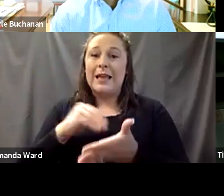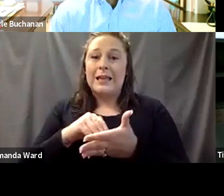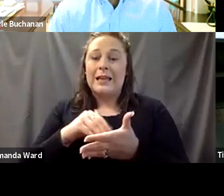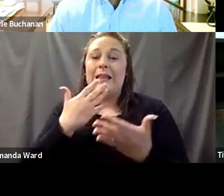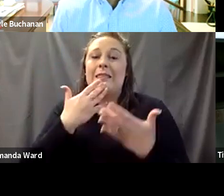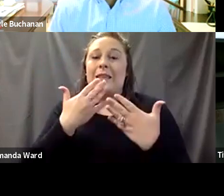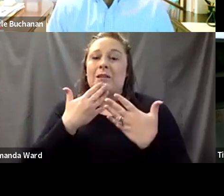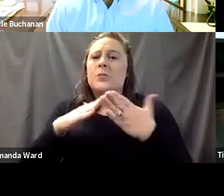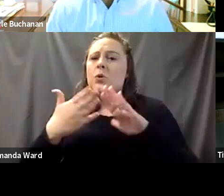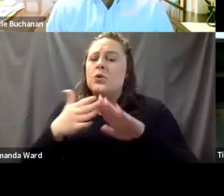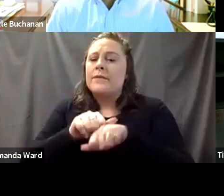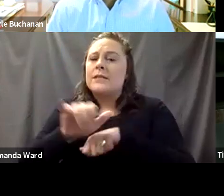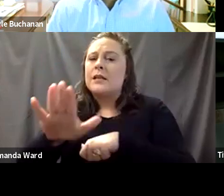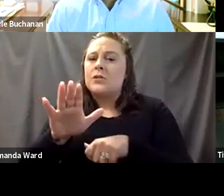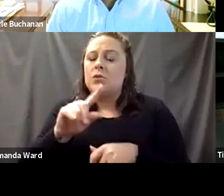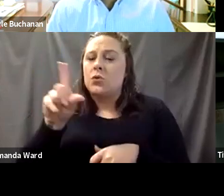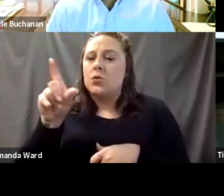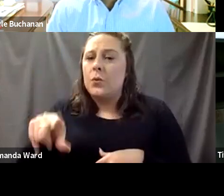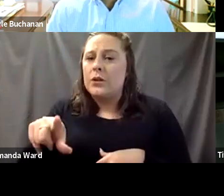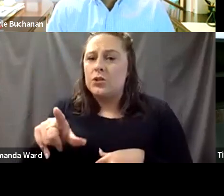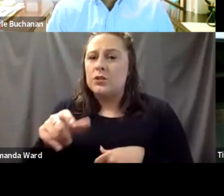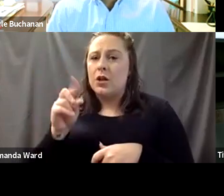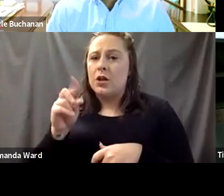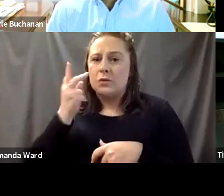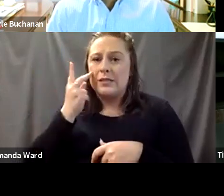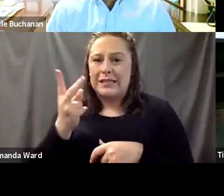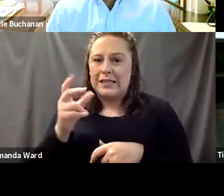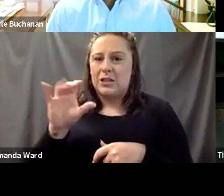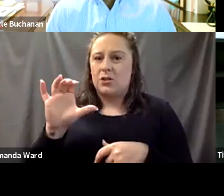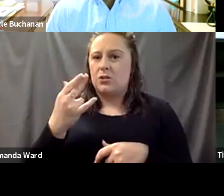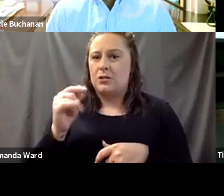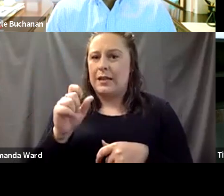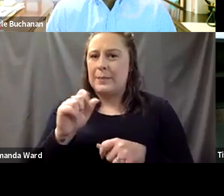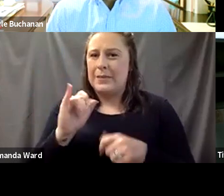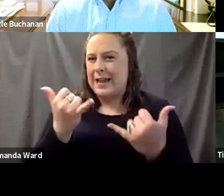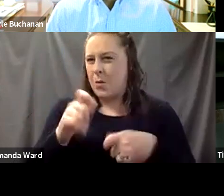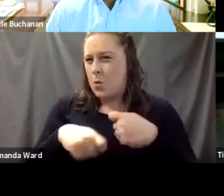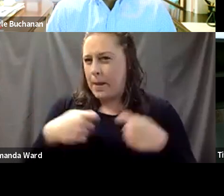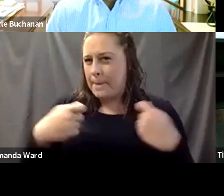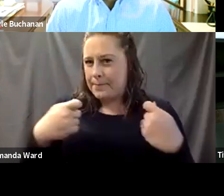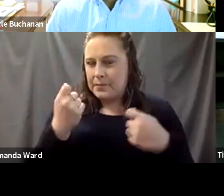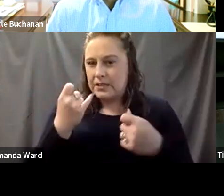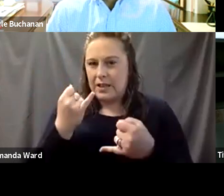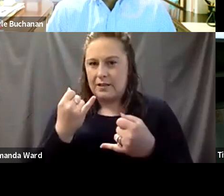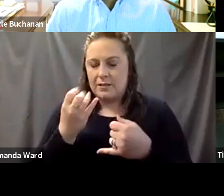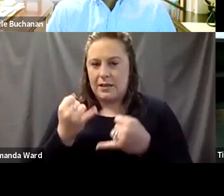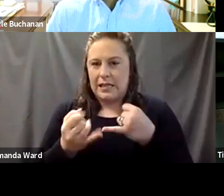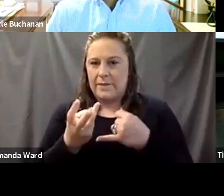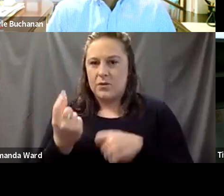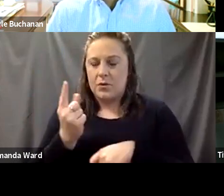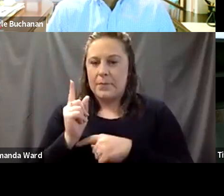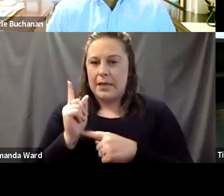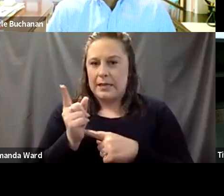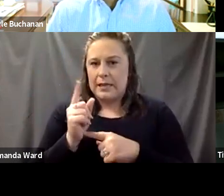for submitting your questions. I do see the chats and everything coming in, but we're going to wrap it up because we're down to our final few minutes. So